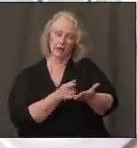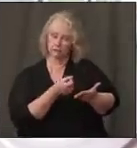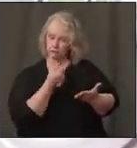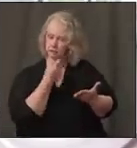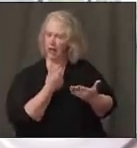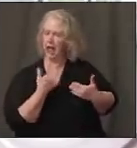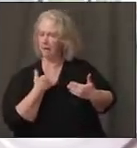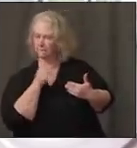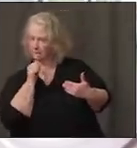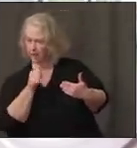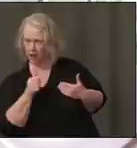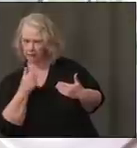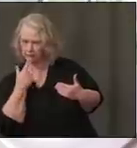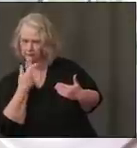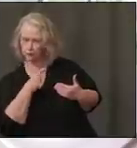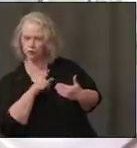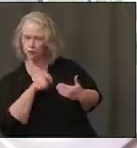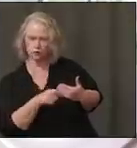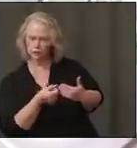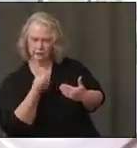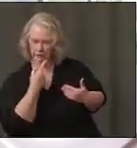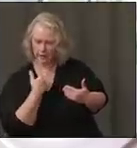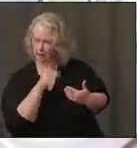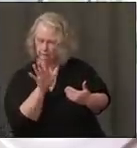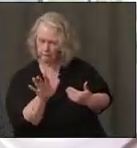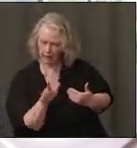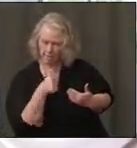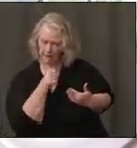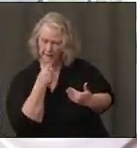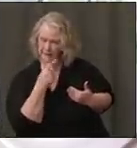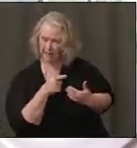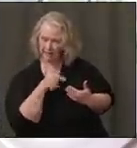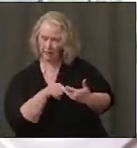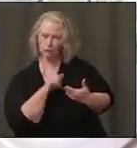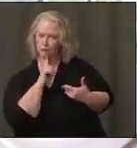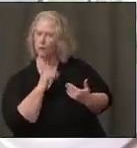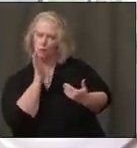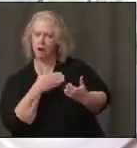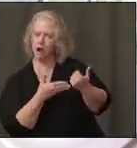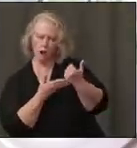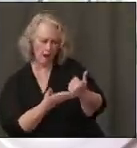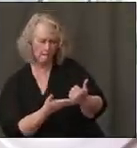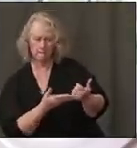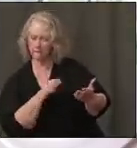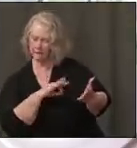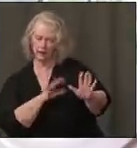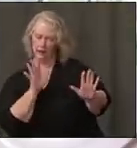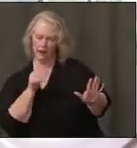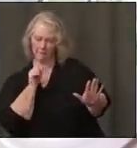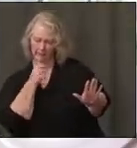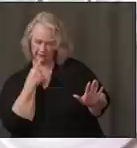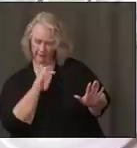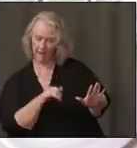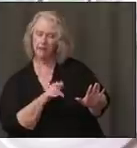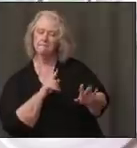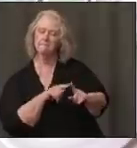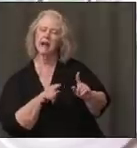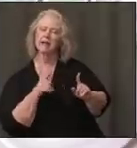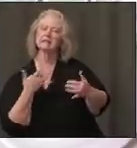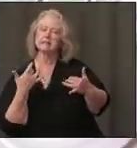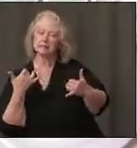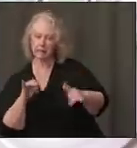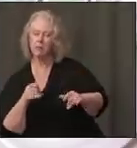not suggesting that hydroxychloroquine does, there's not firm evidence that it does at this time, but even if there was such a therapeutic, the president